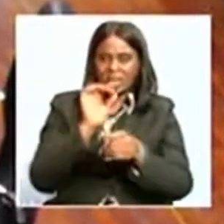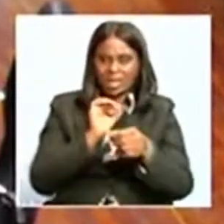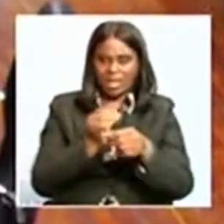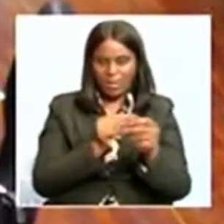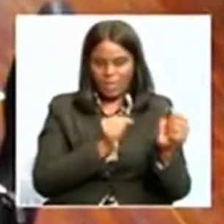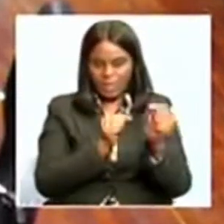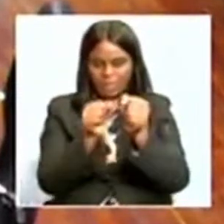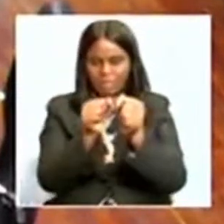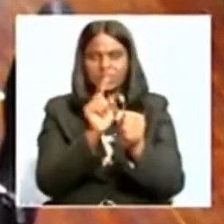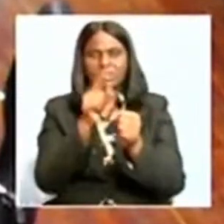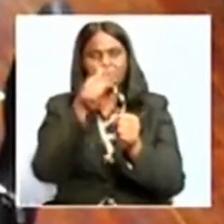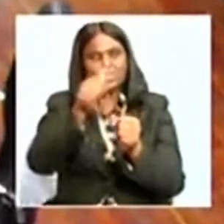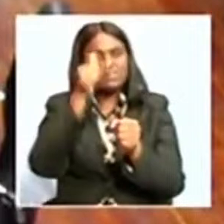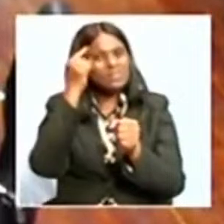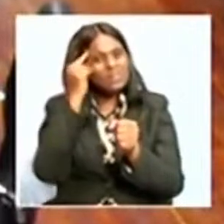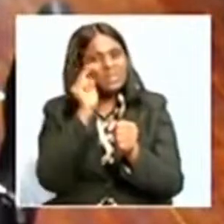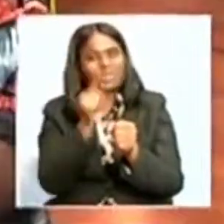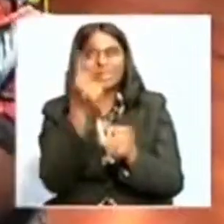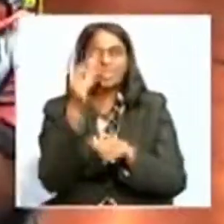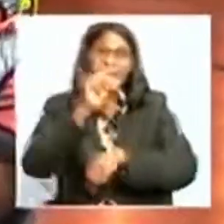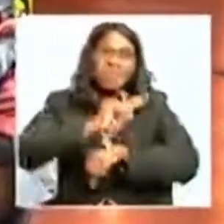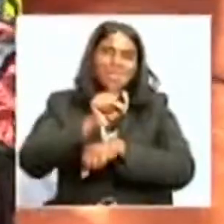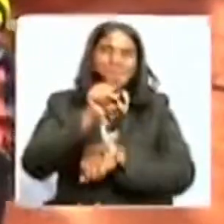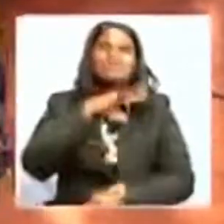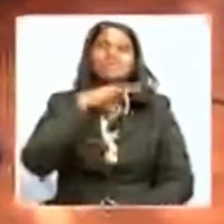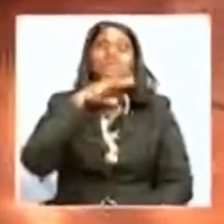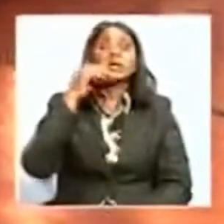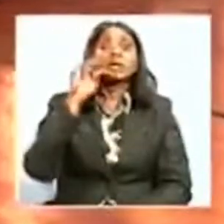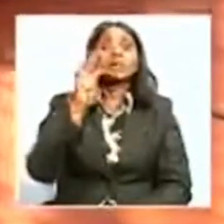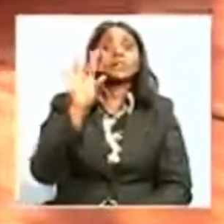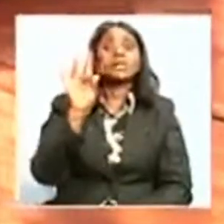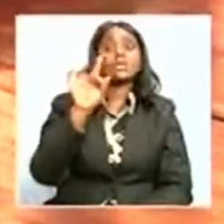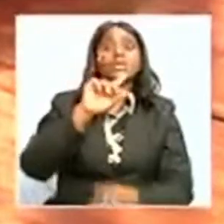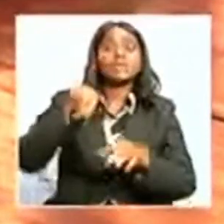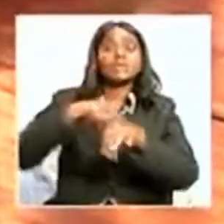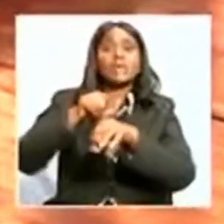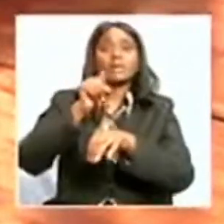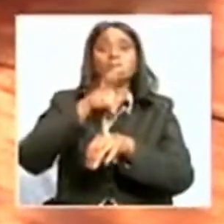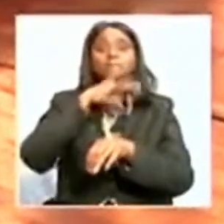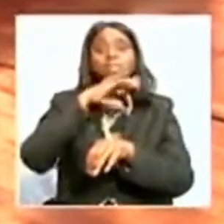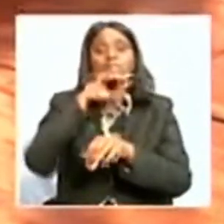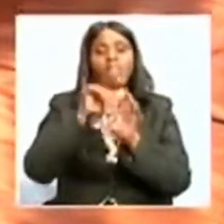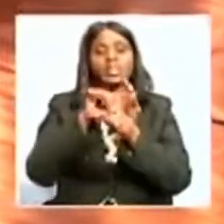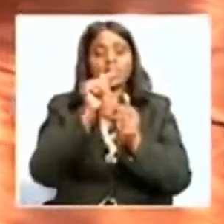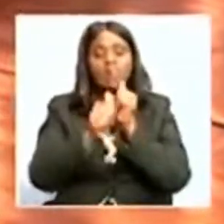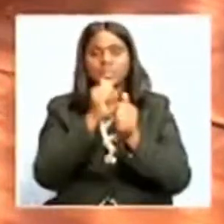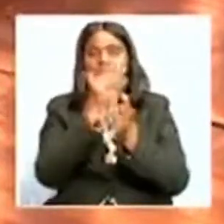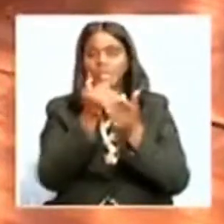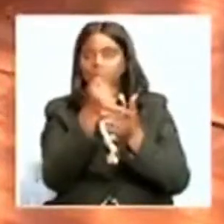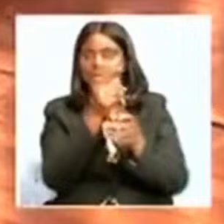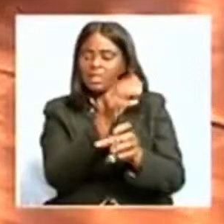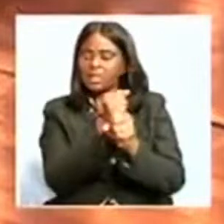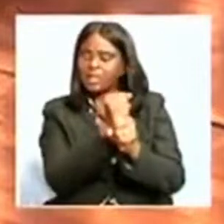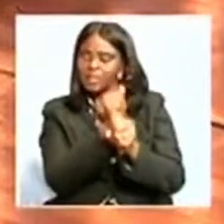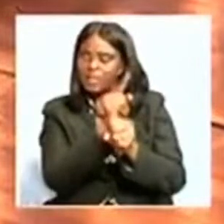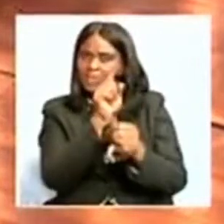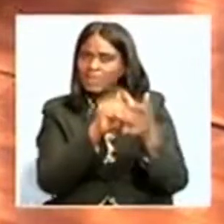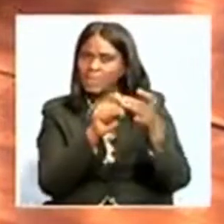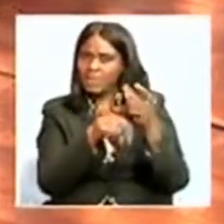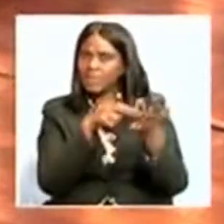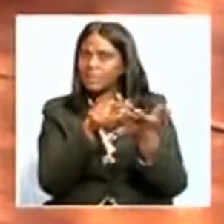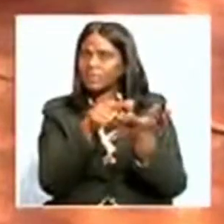systems, do you think 2 days is enough, 48 hours, in which someone collects withholding tax? This is rental,